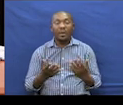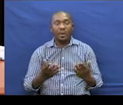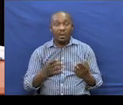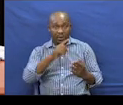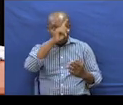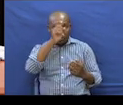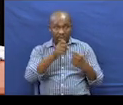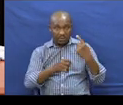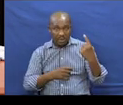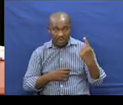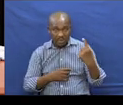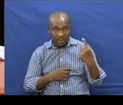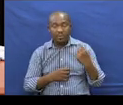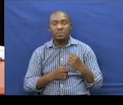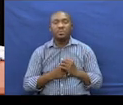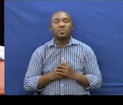Question number 1,